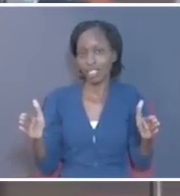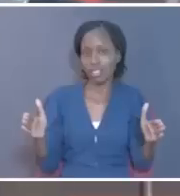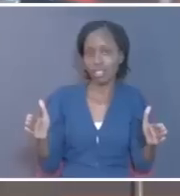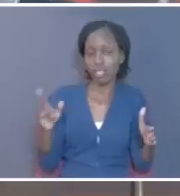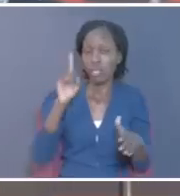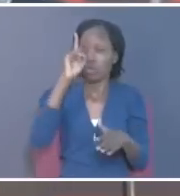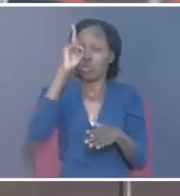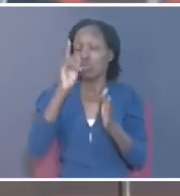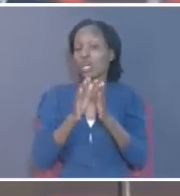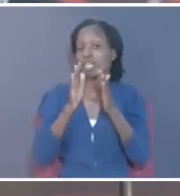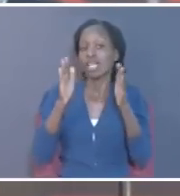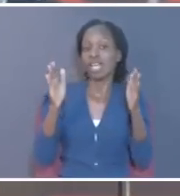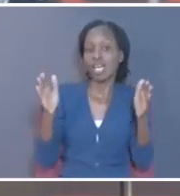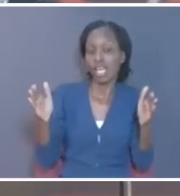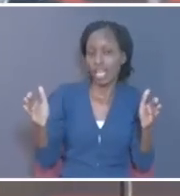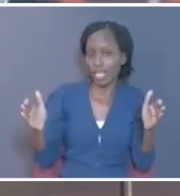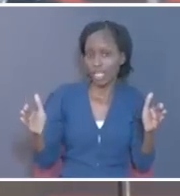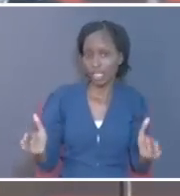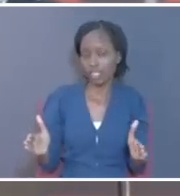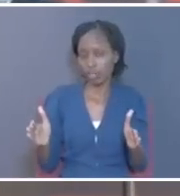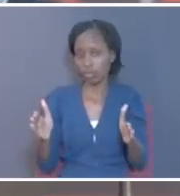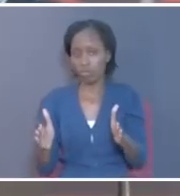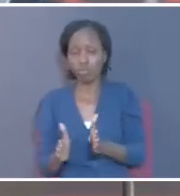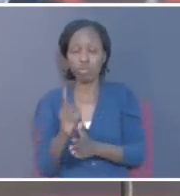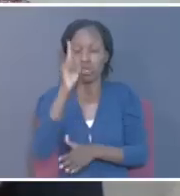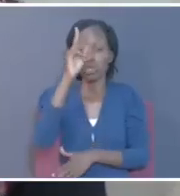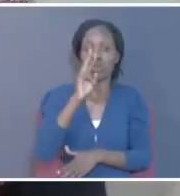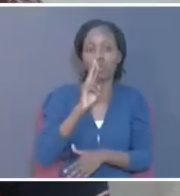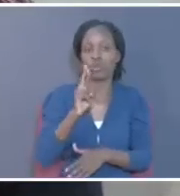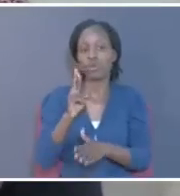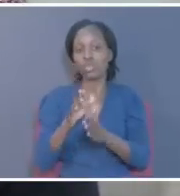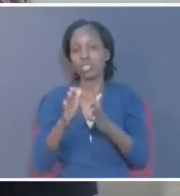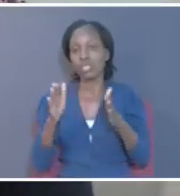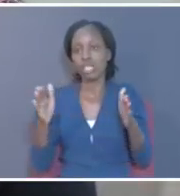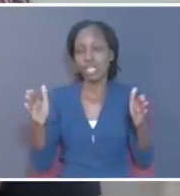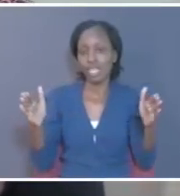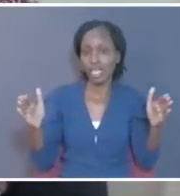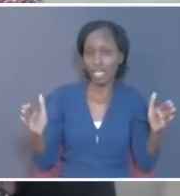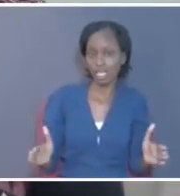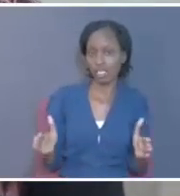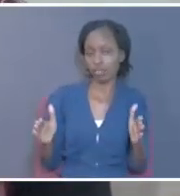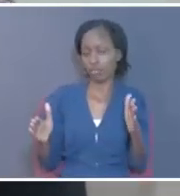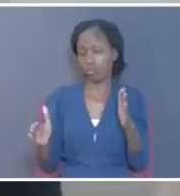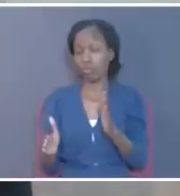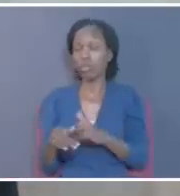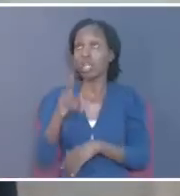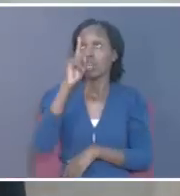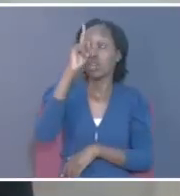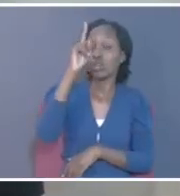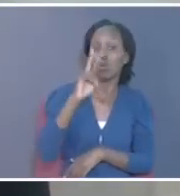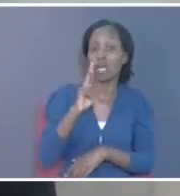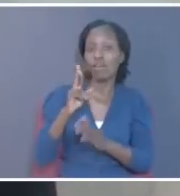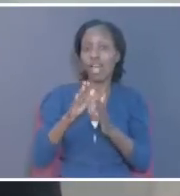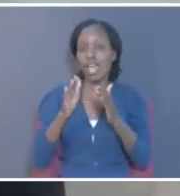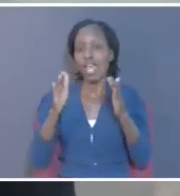You are great. You are great. You are great. You are great. You are great. Oh, you are great.